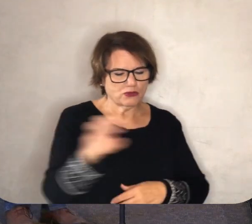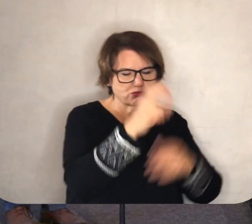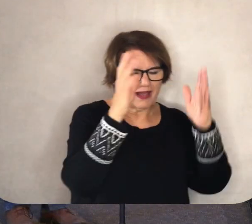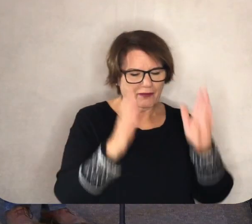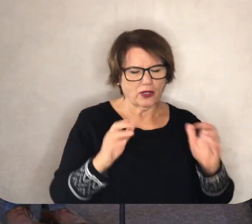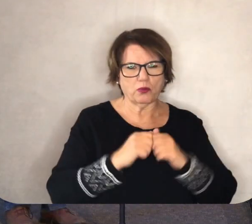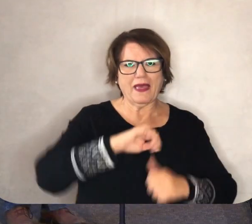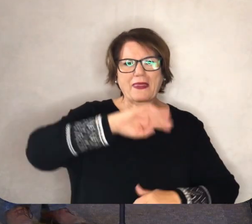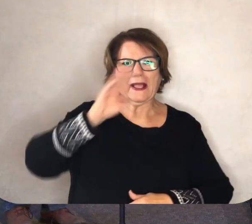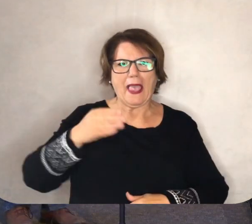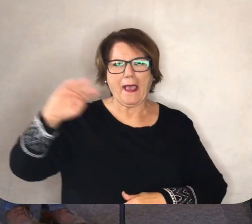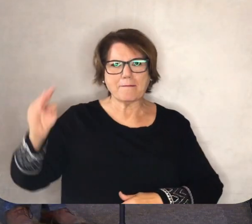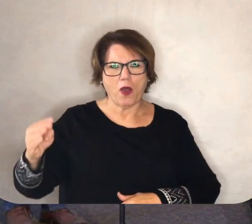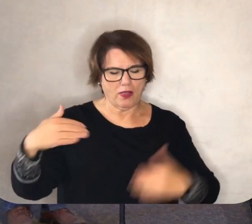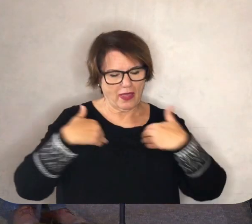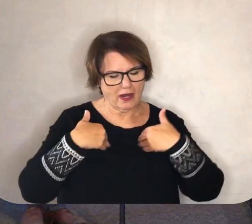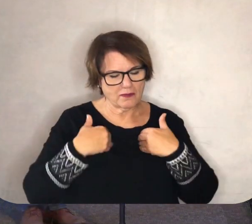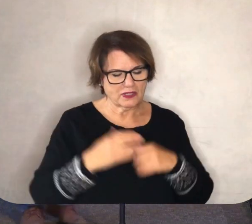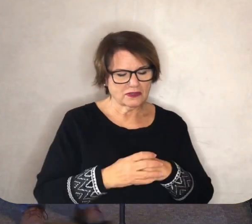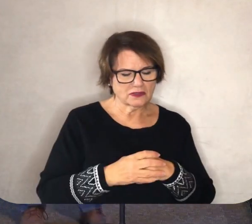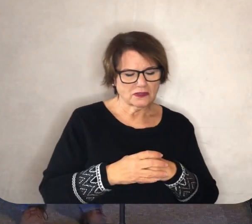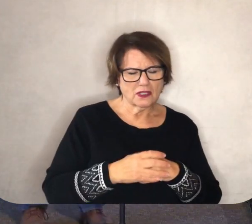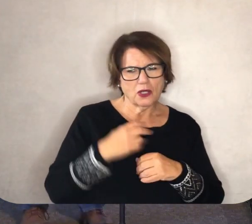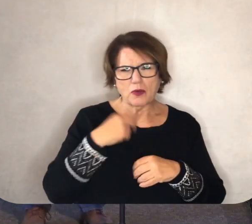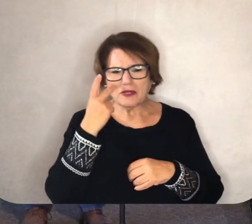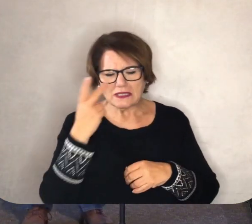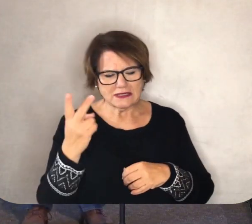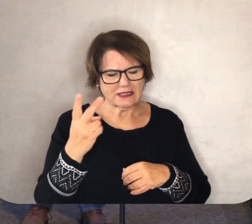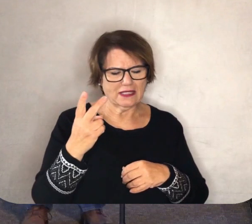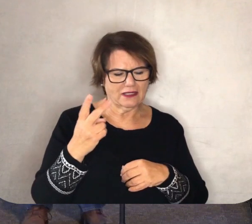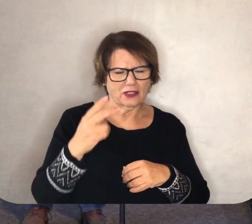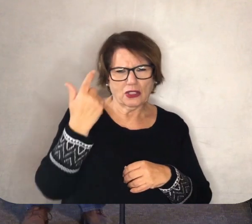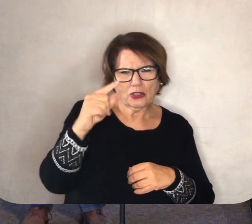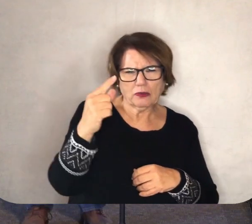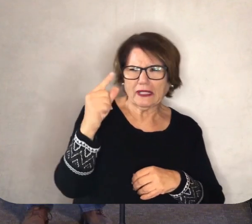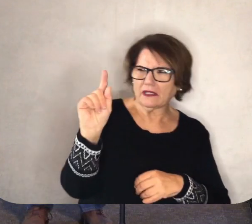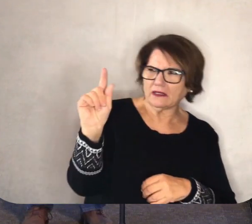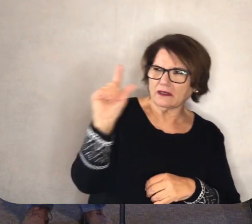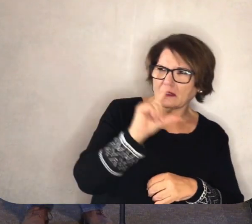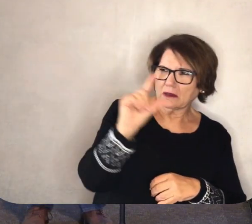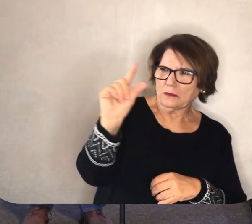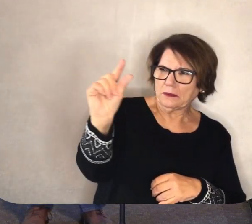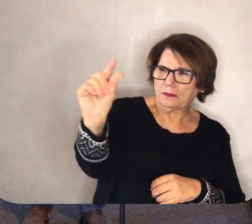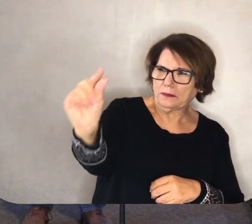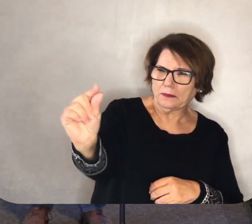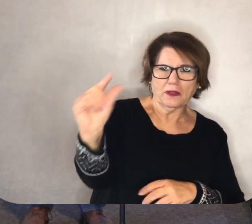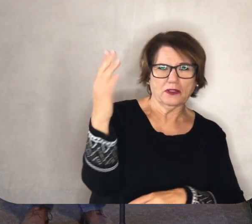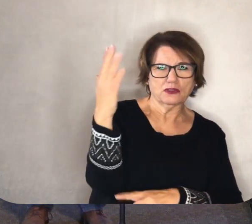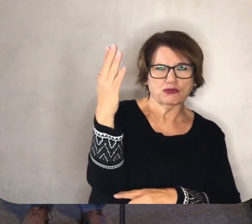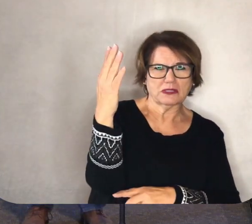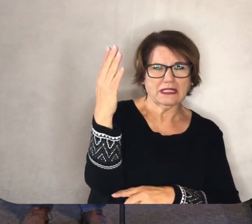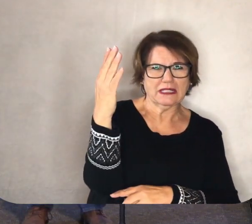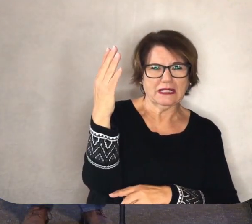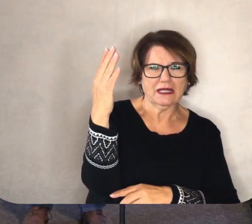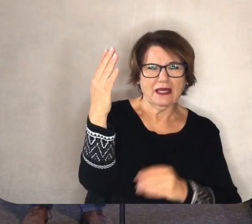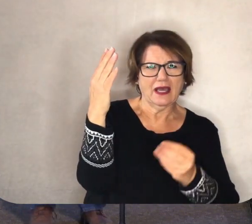area, and occasionally we would see a bright green tree rising above the sand.